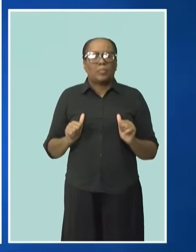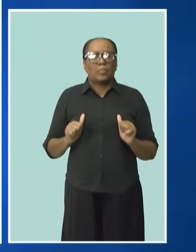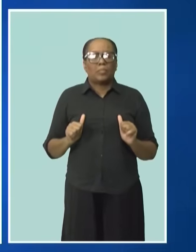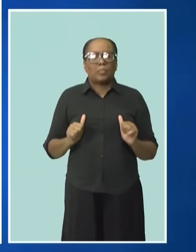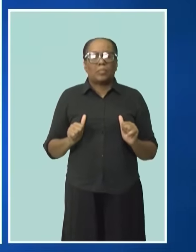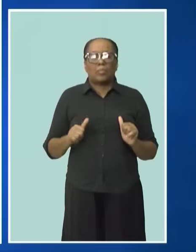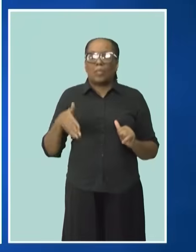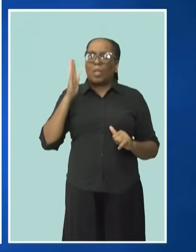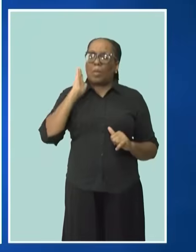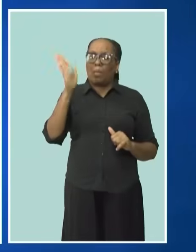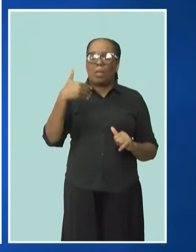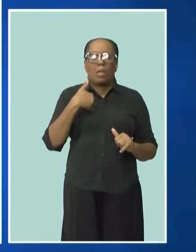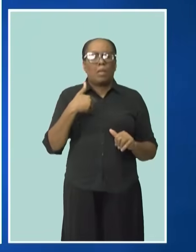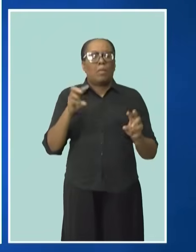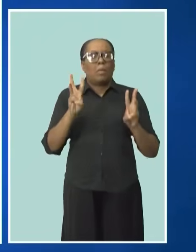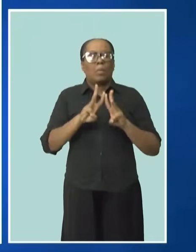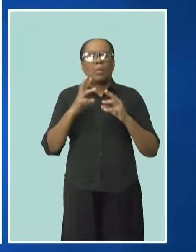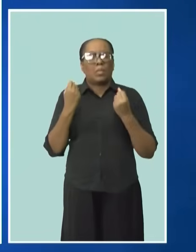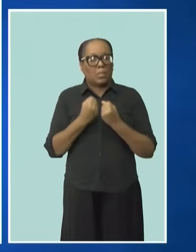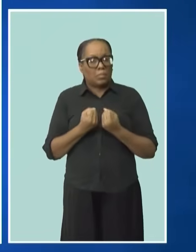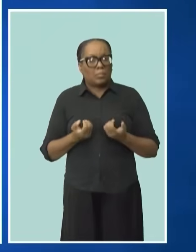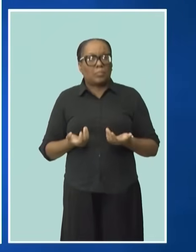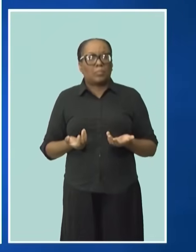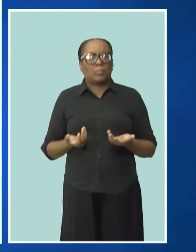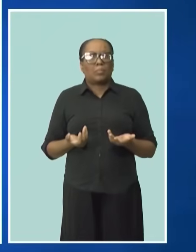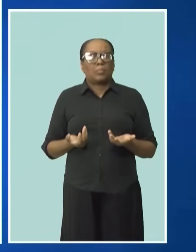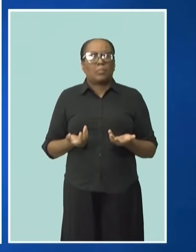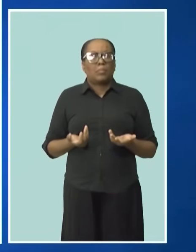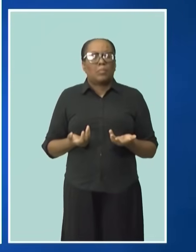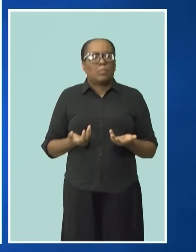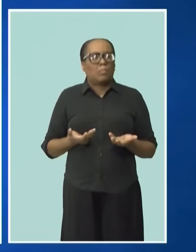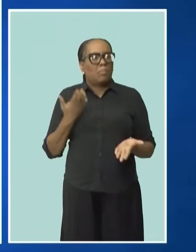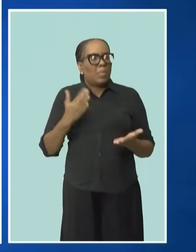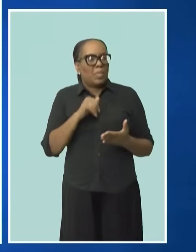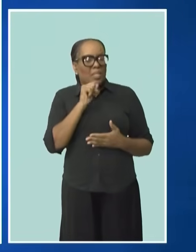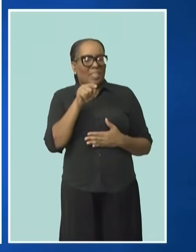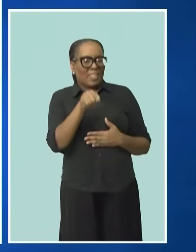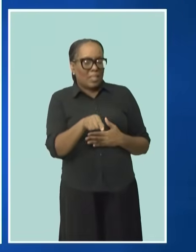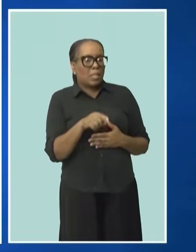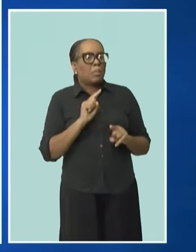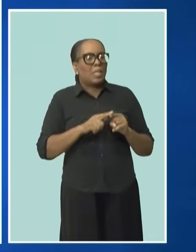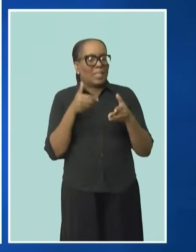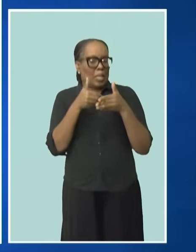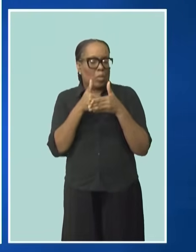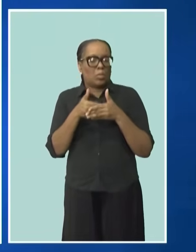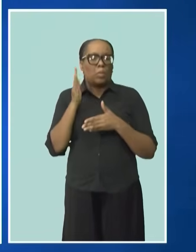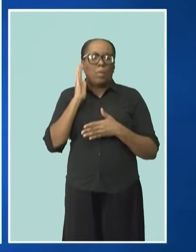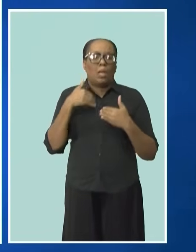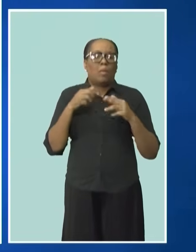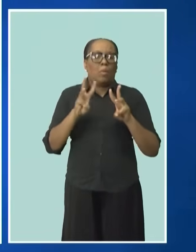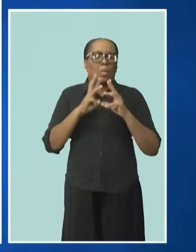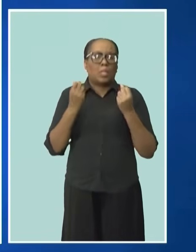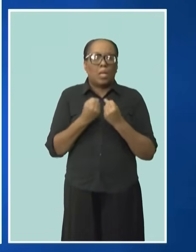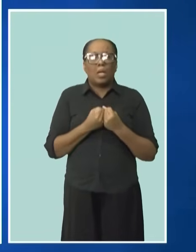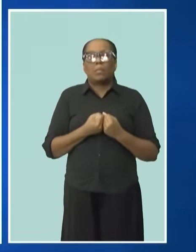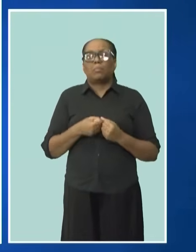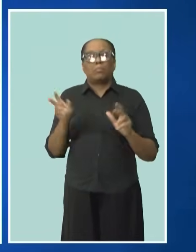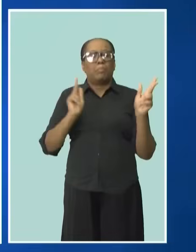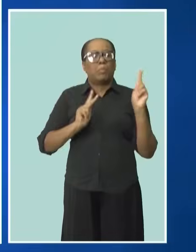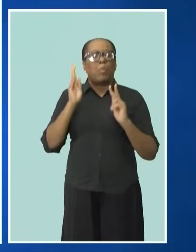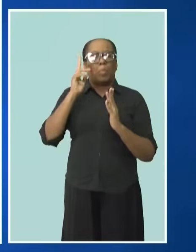some workshops there. Not necessarily in that space, but nearby. Right. We will be having readings in the